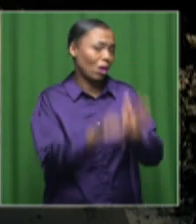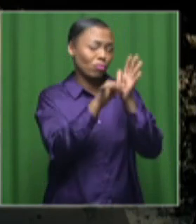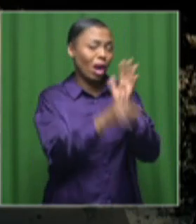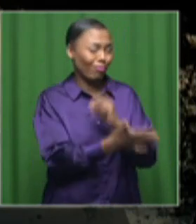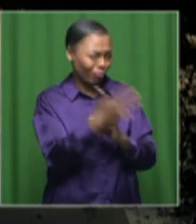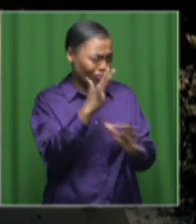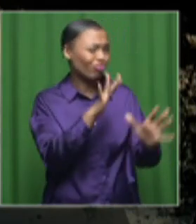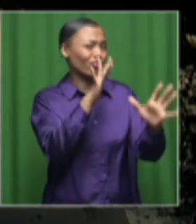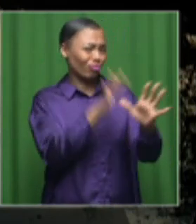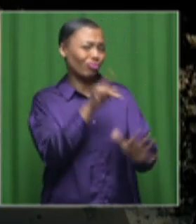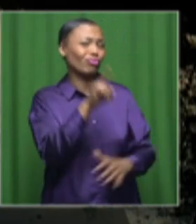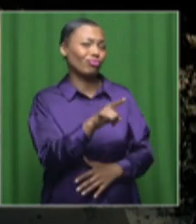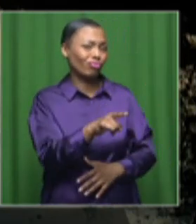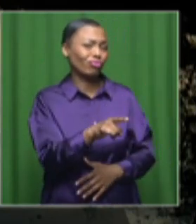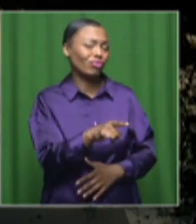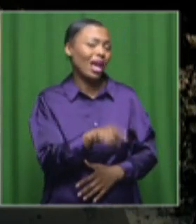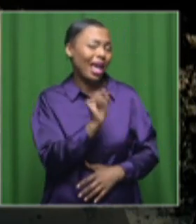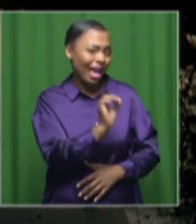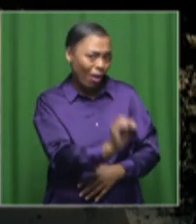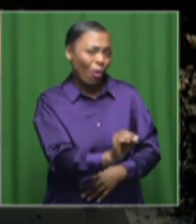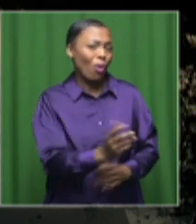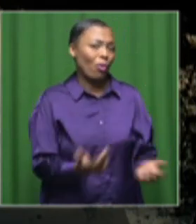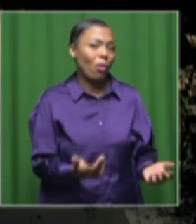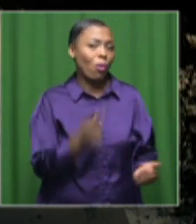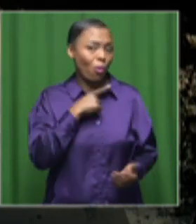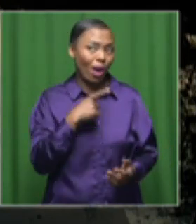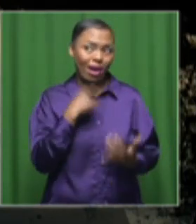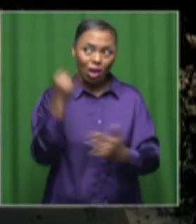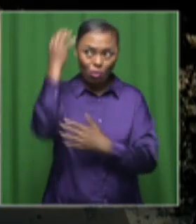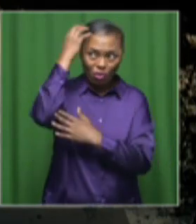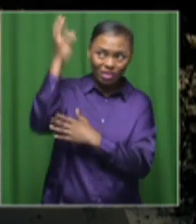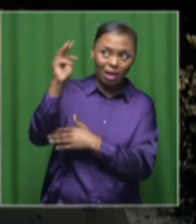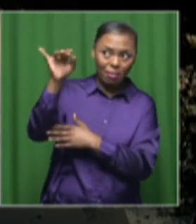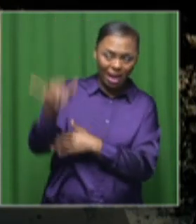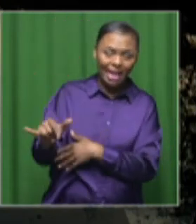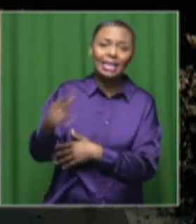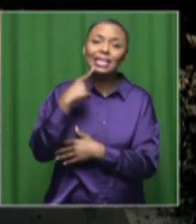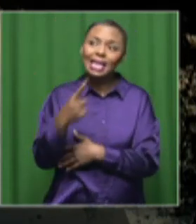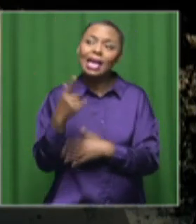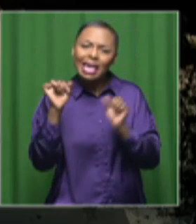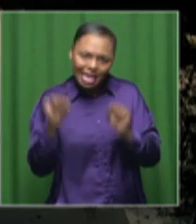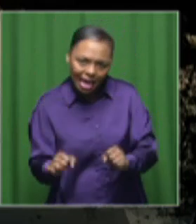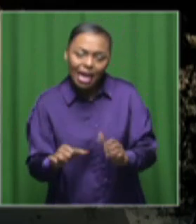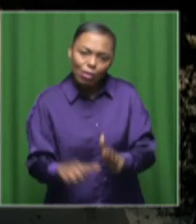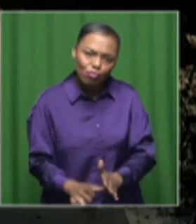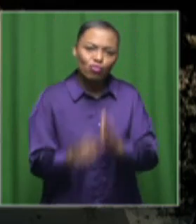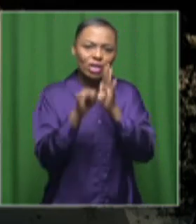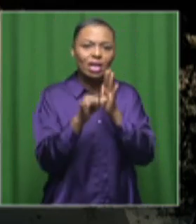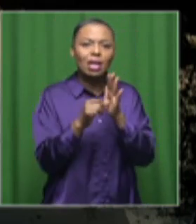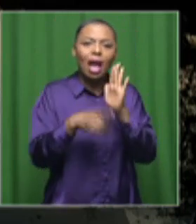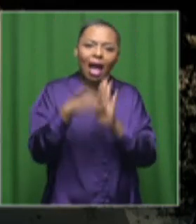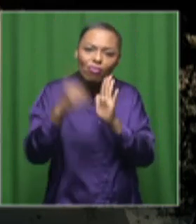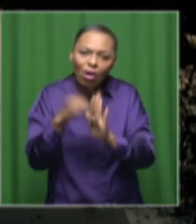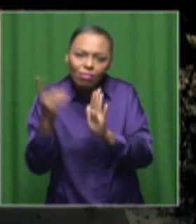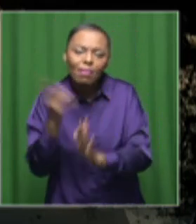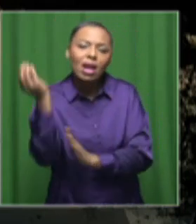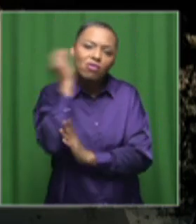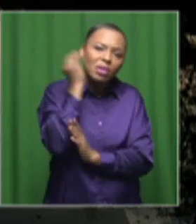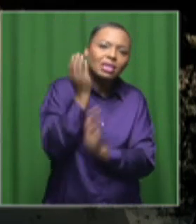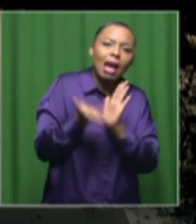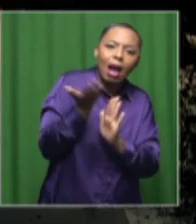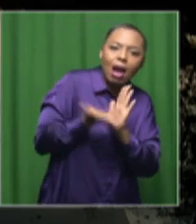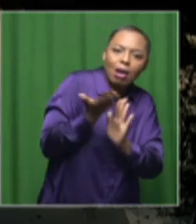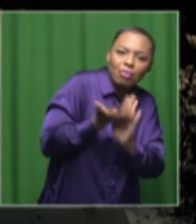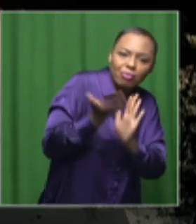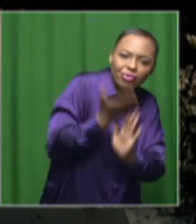crucial because, Professor May, this information is, of course, critical in addressing development, and this data